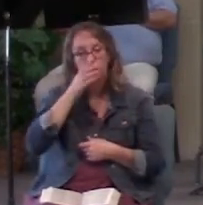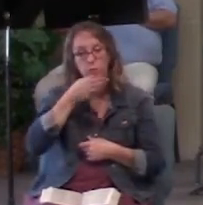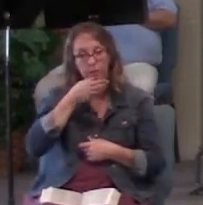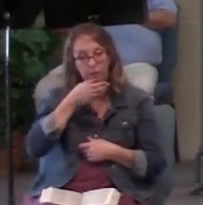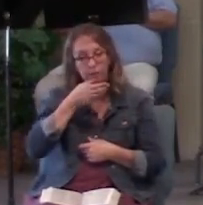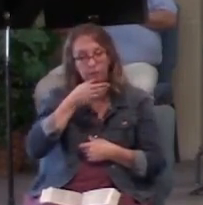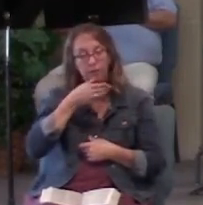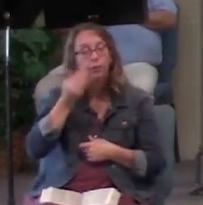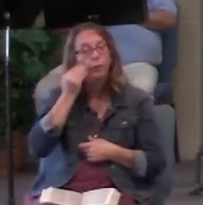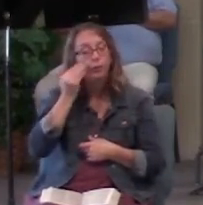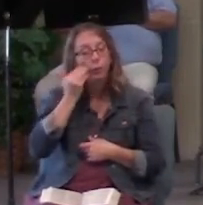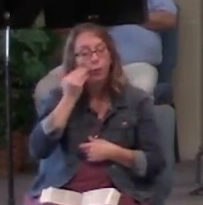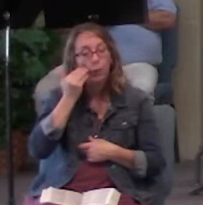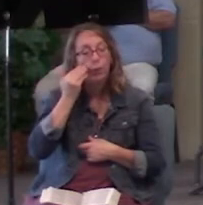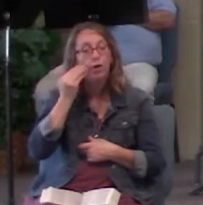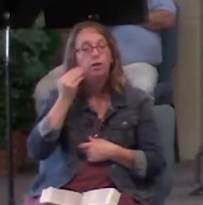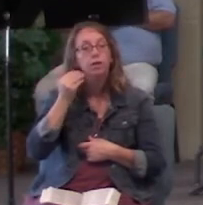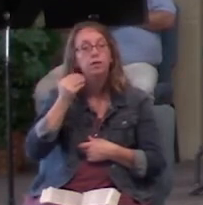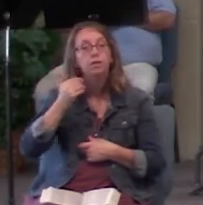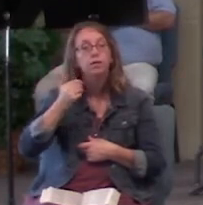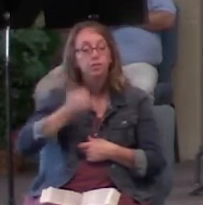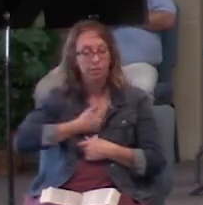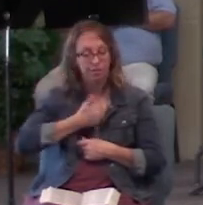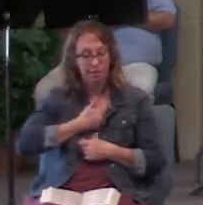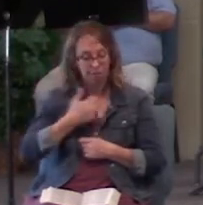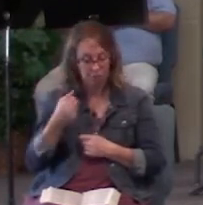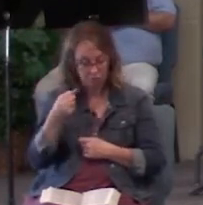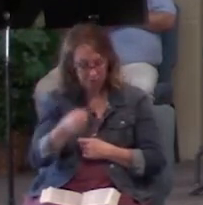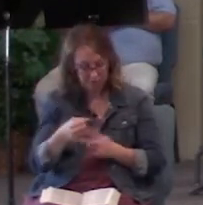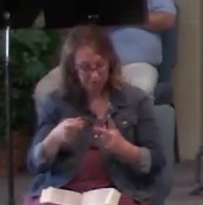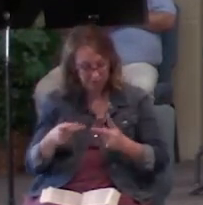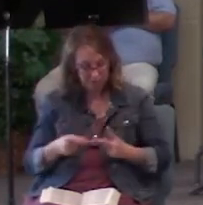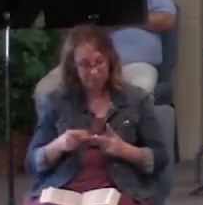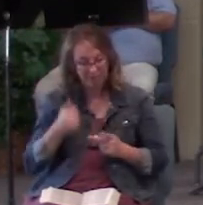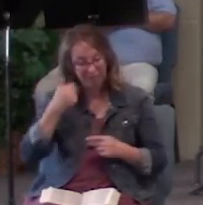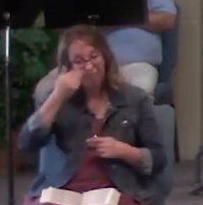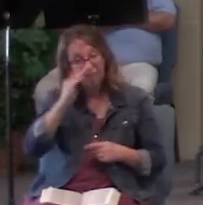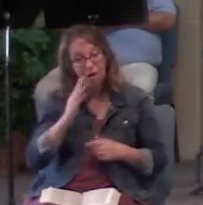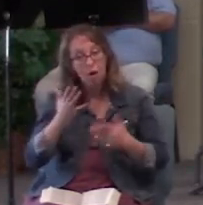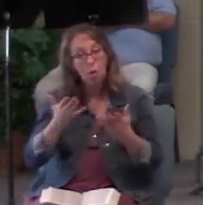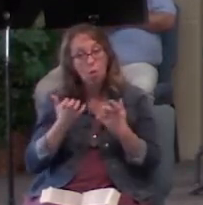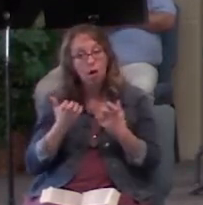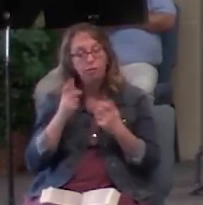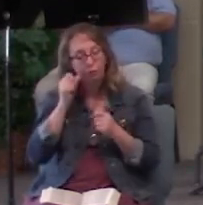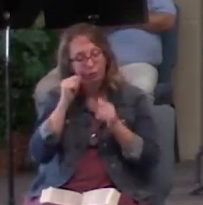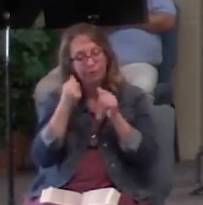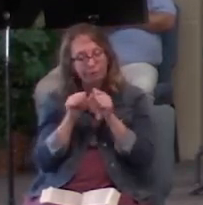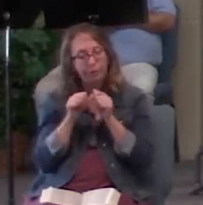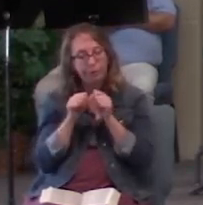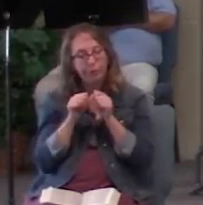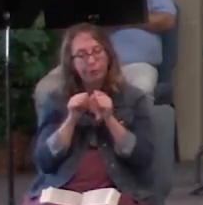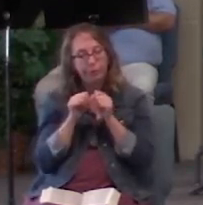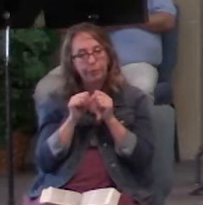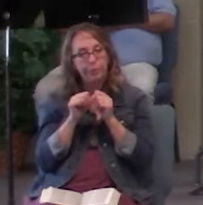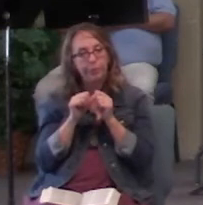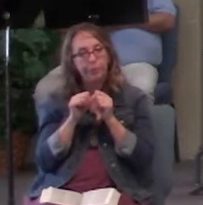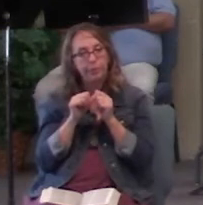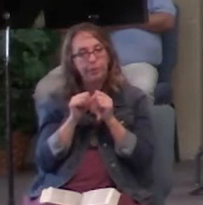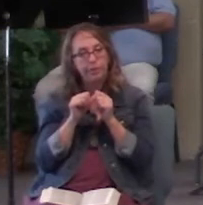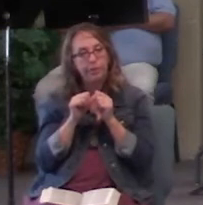that you have put yourself in the place that God wants you to be, to remember.